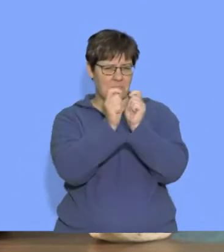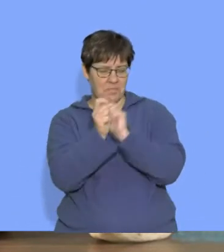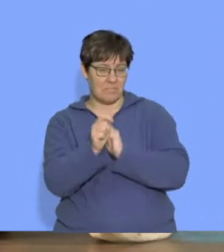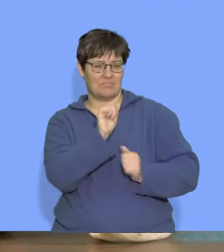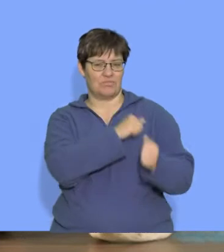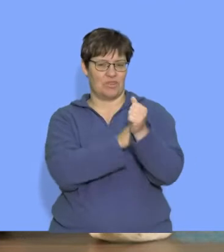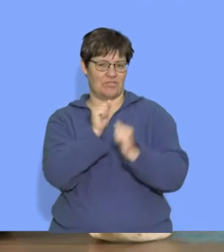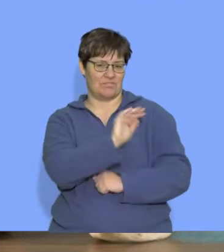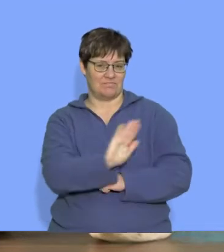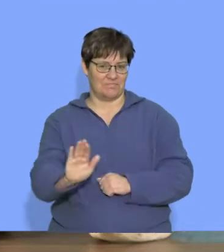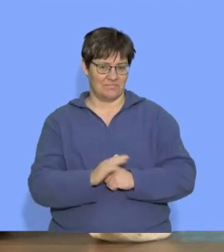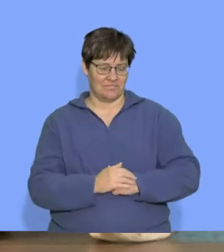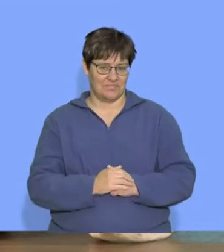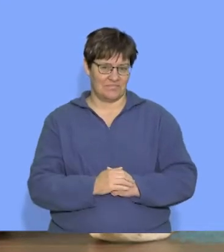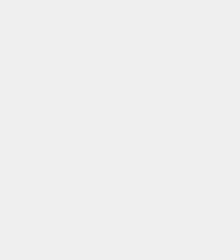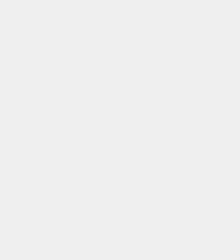these structures.